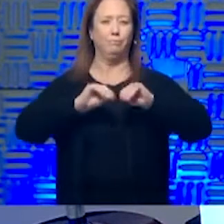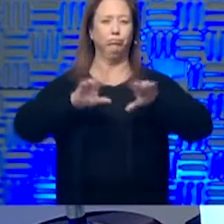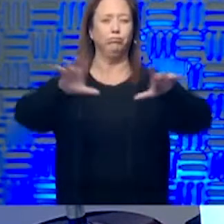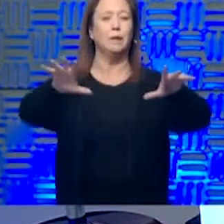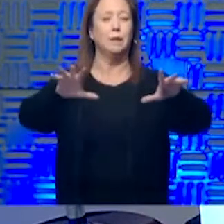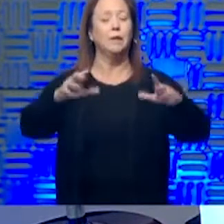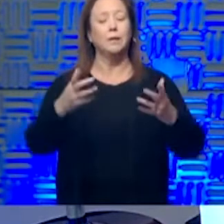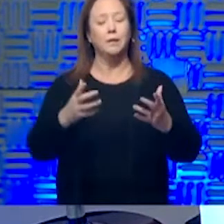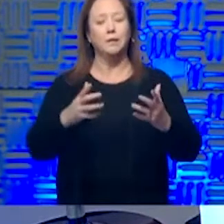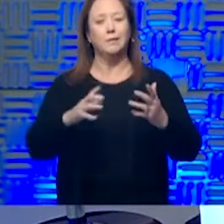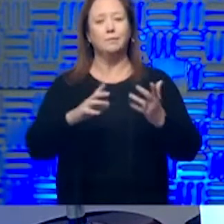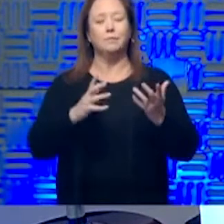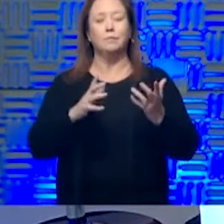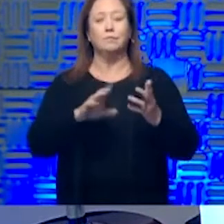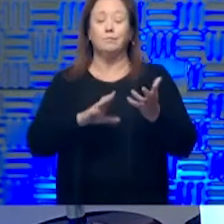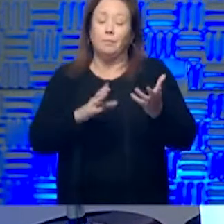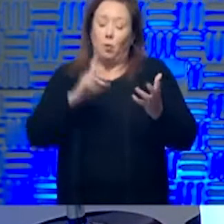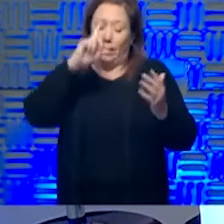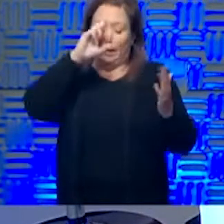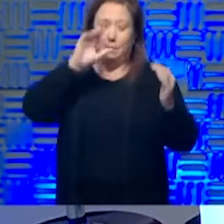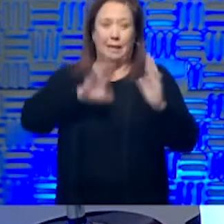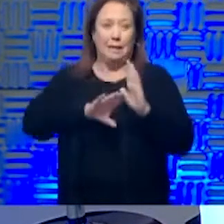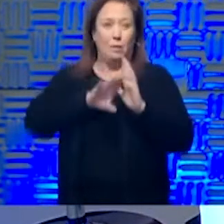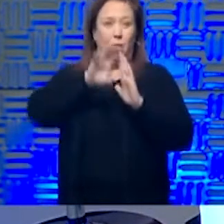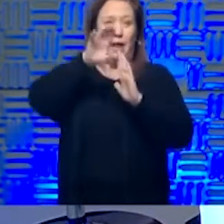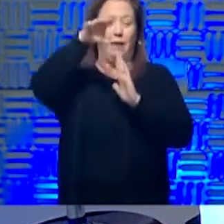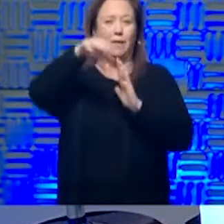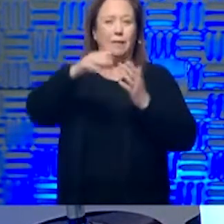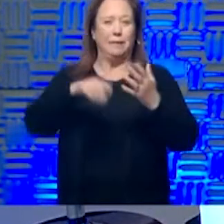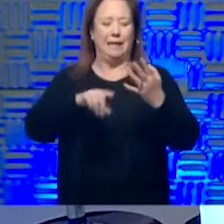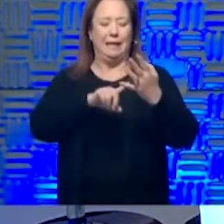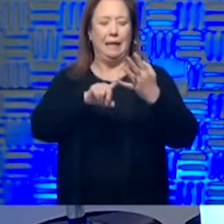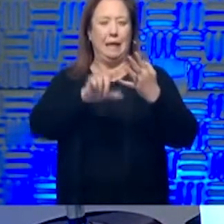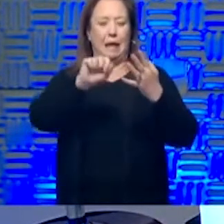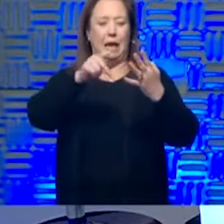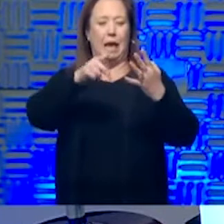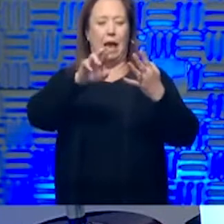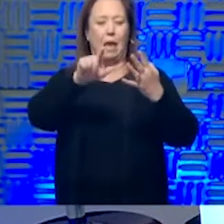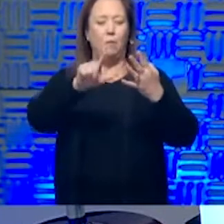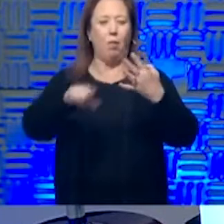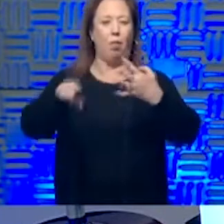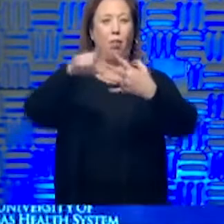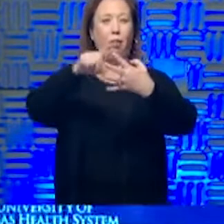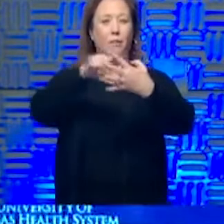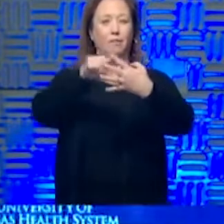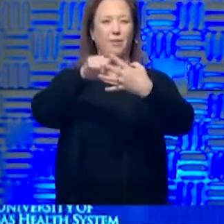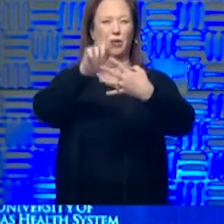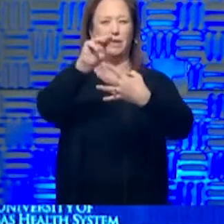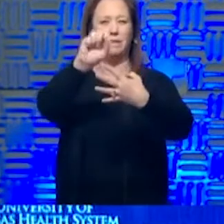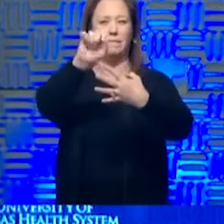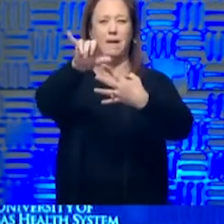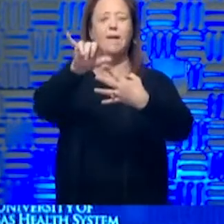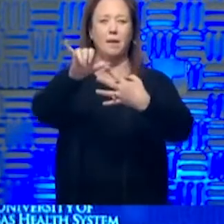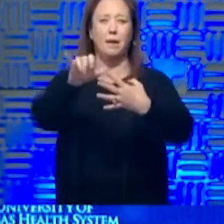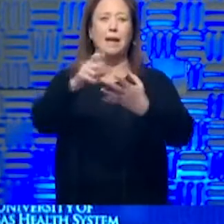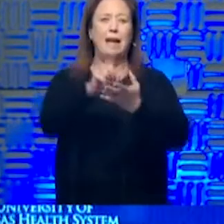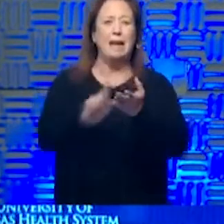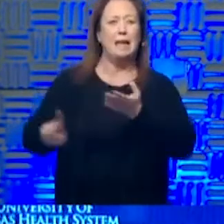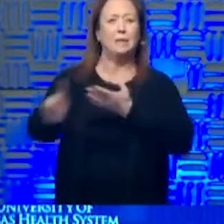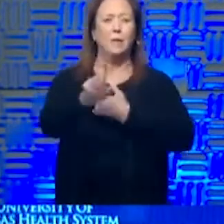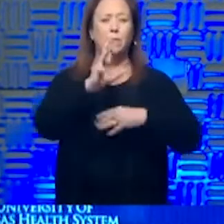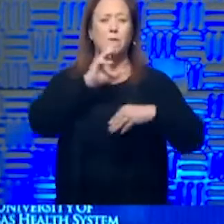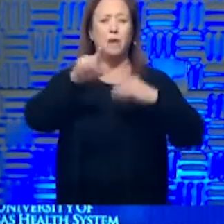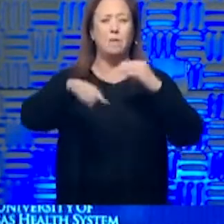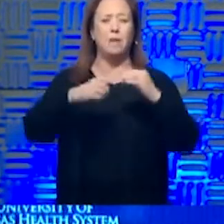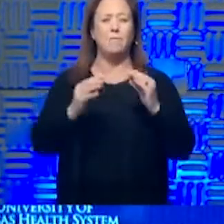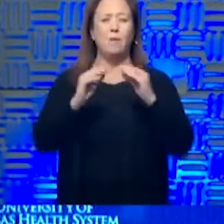could still come. If it does come, we expect the wave to be at the end of April, early May. And next week, hopefully, we'll start talking about a little bit more modeling.